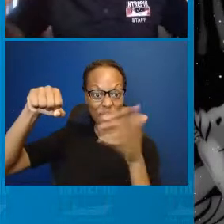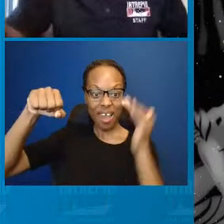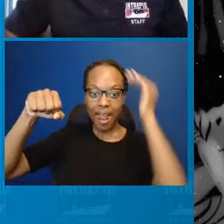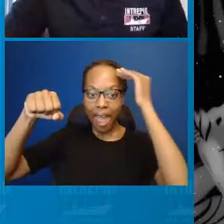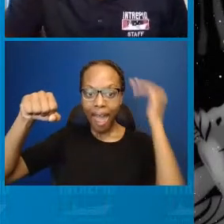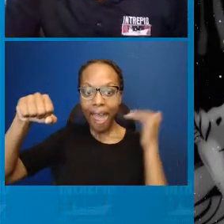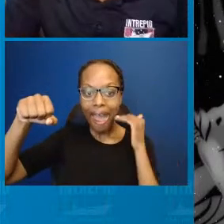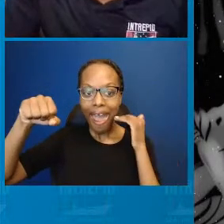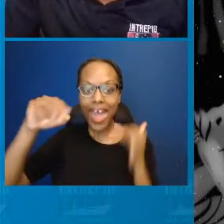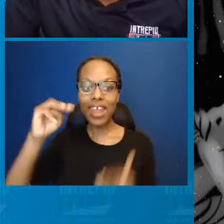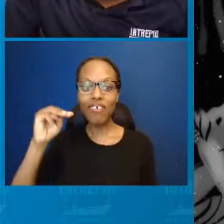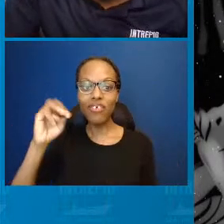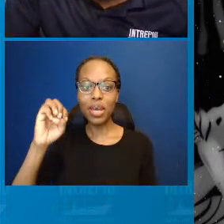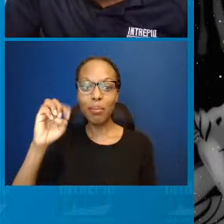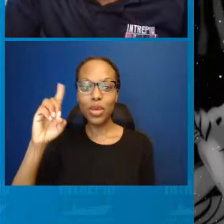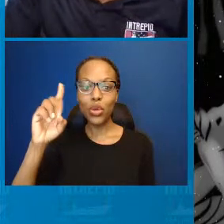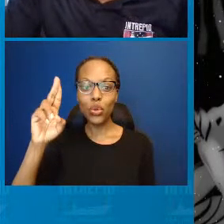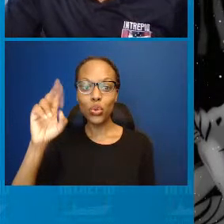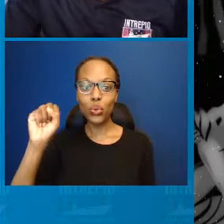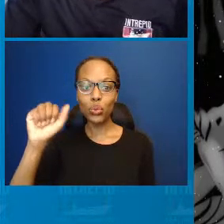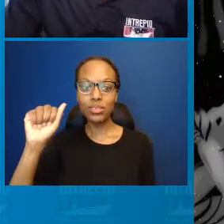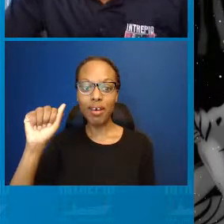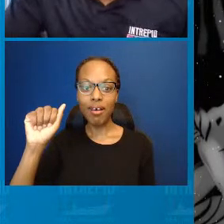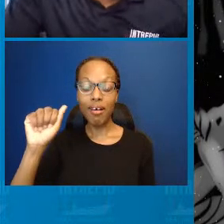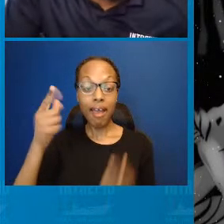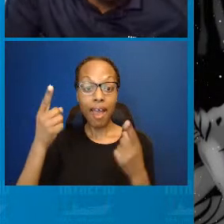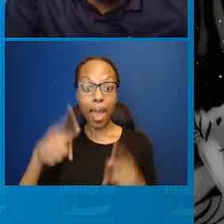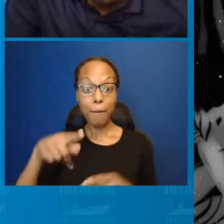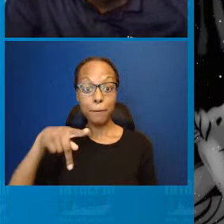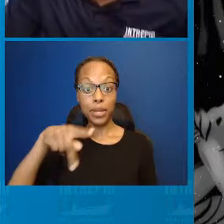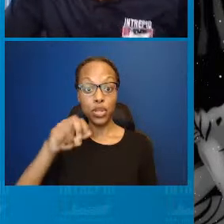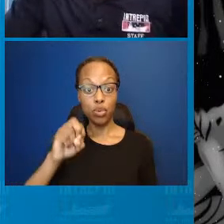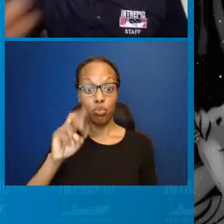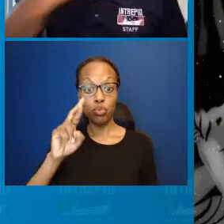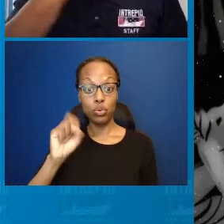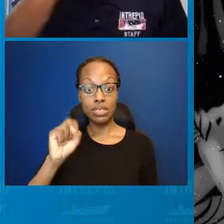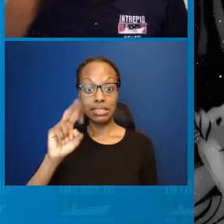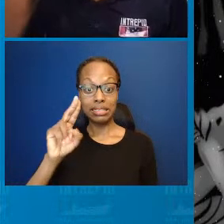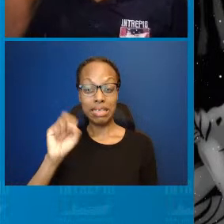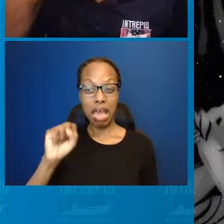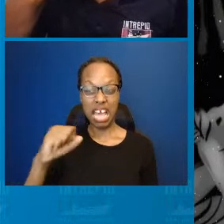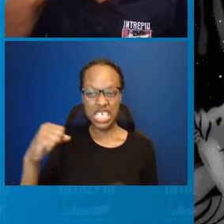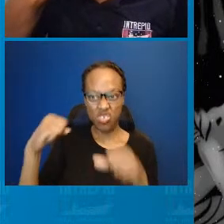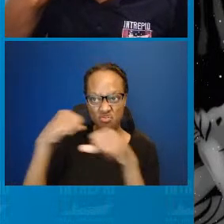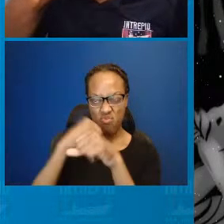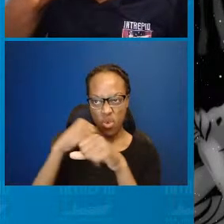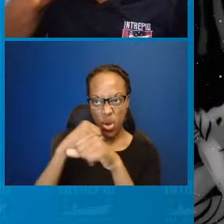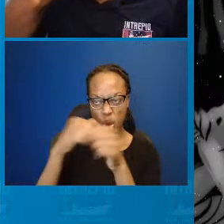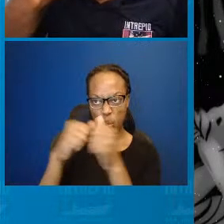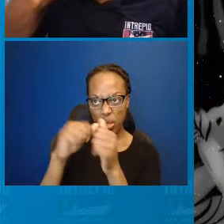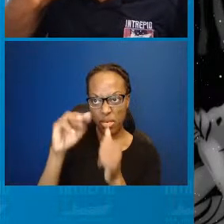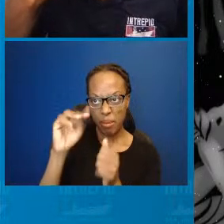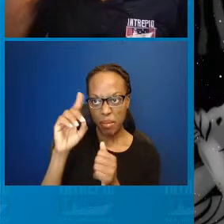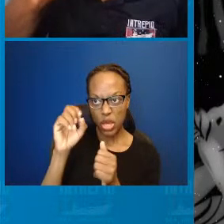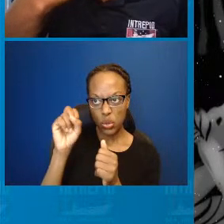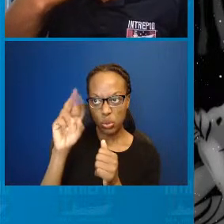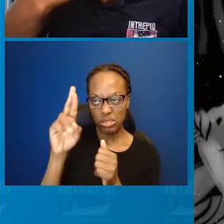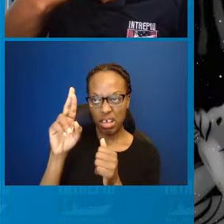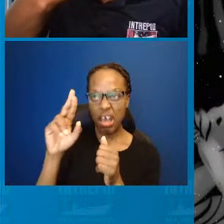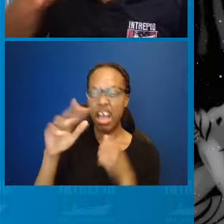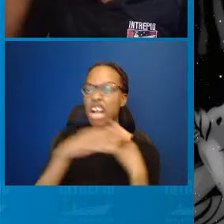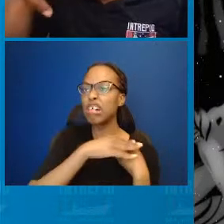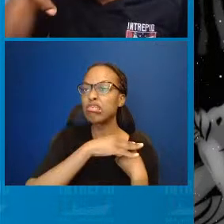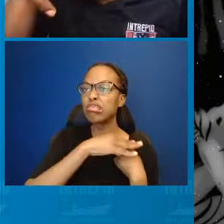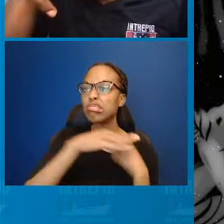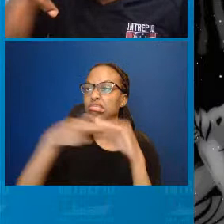actually fought Medusa and he ended up cutting off her head. And the reason why is because she has these very powerful eyes, right? And these